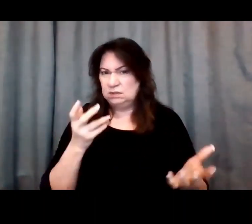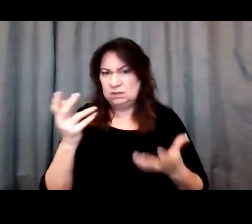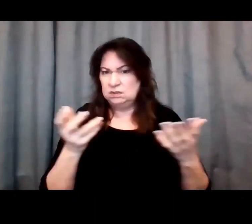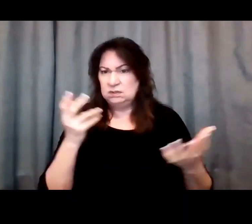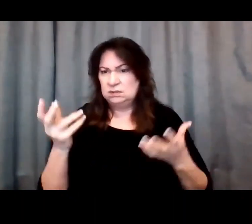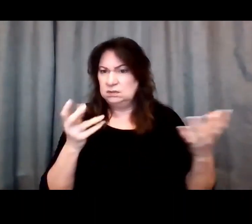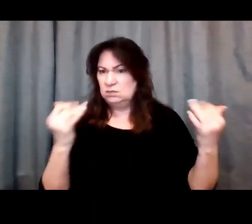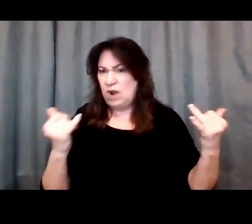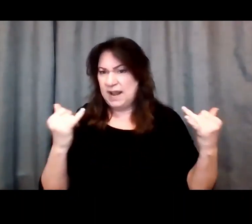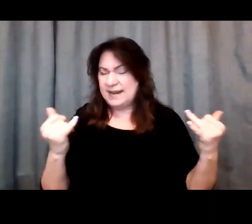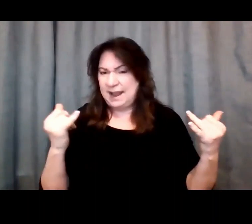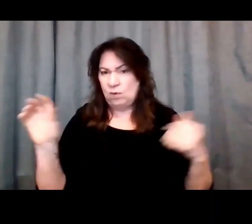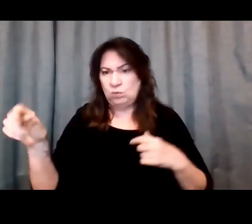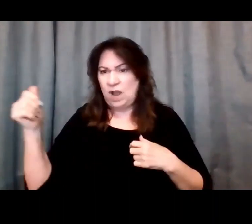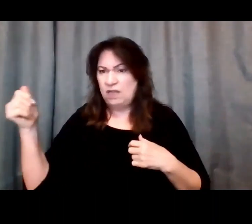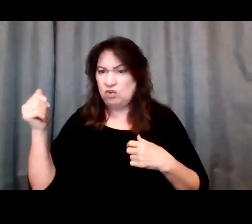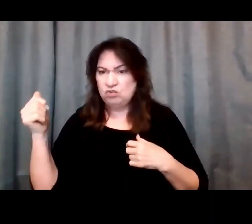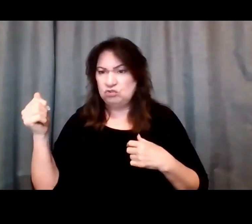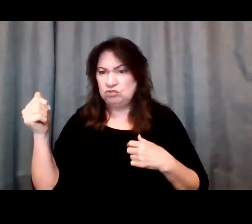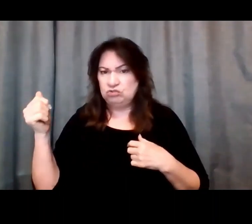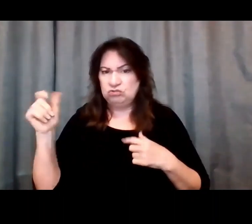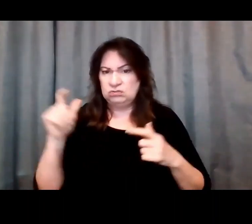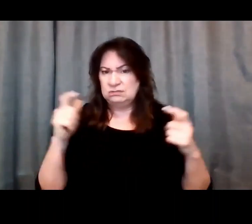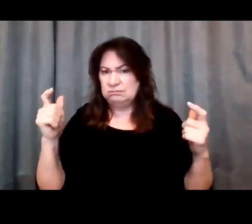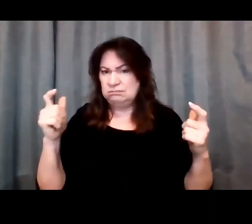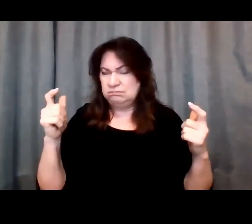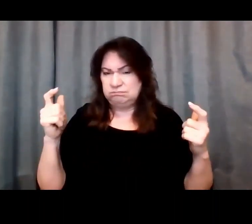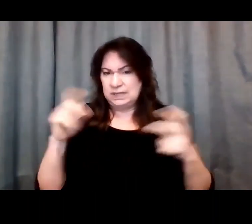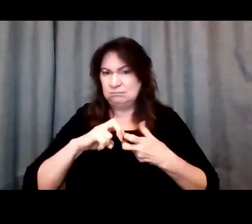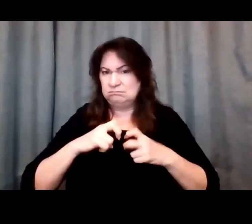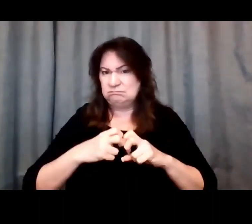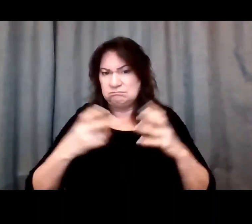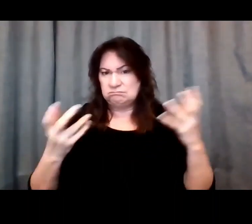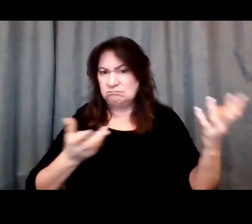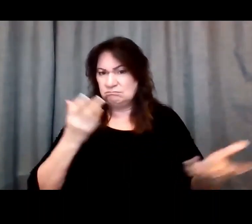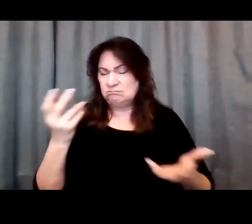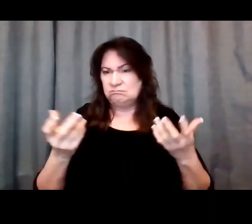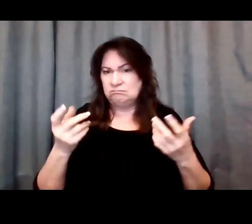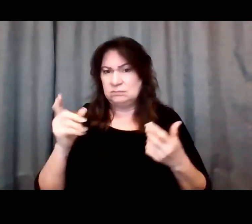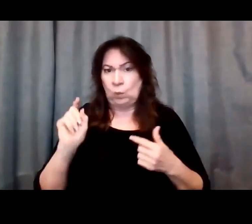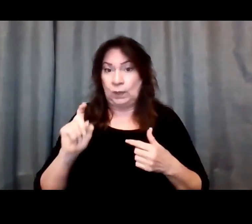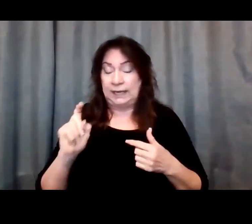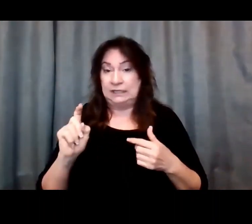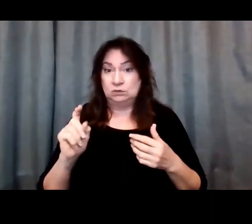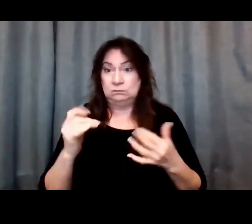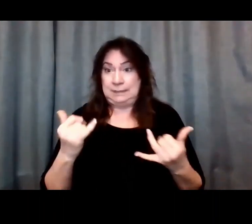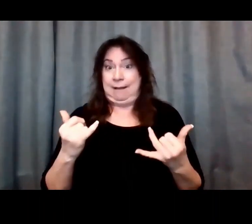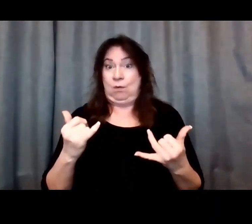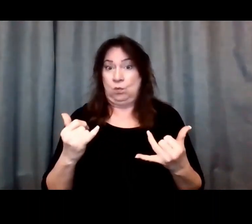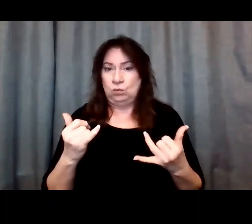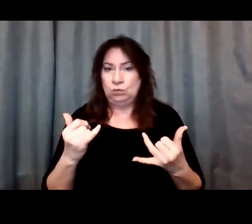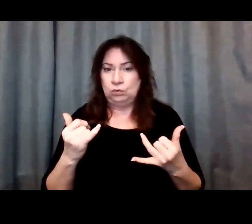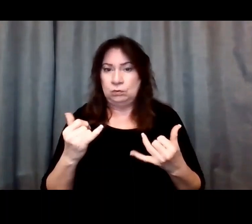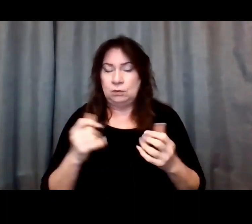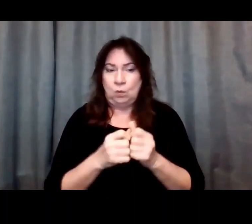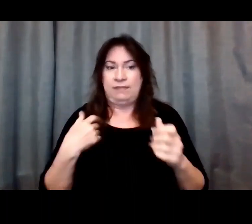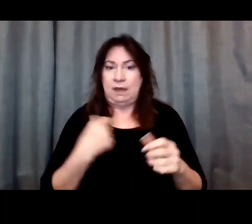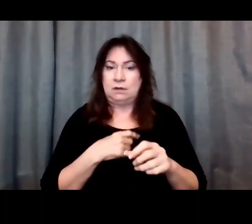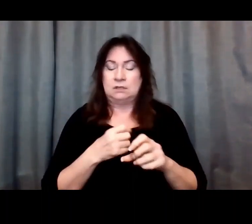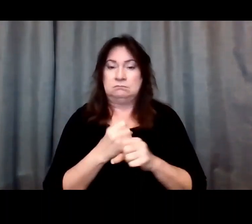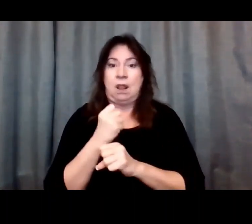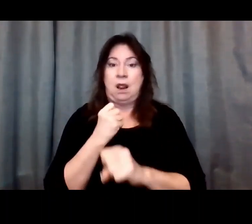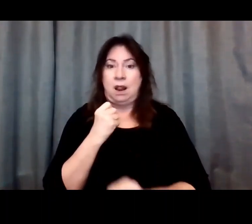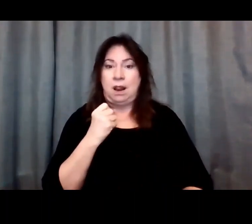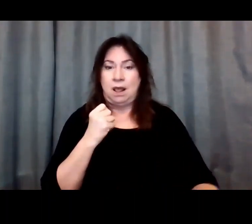others framing some big picture issues that would, without us elongating the time that